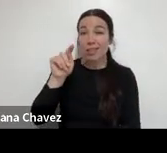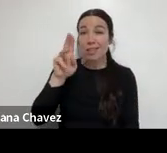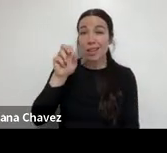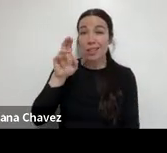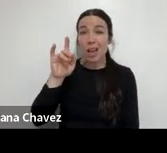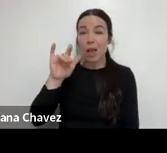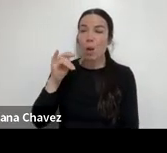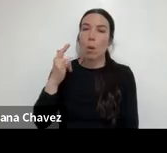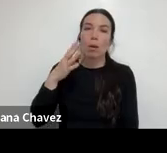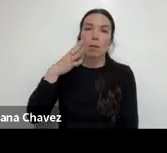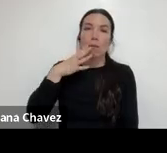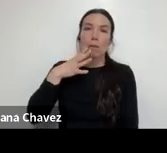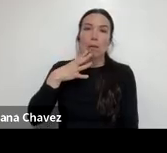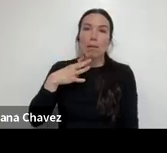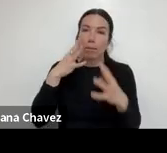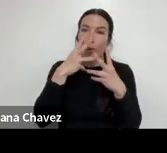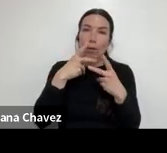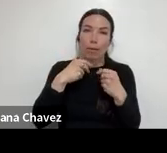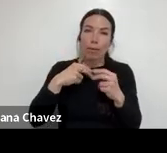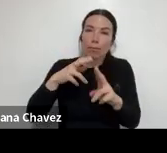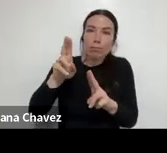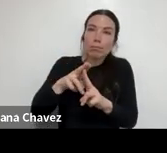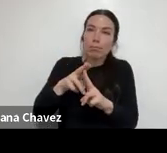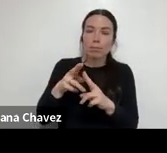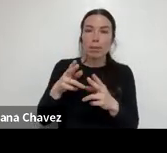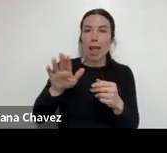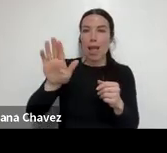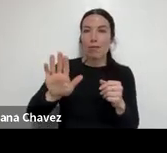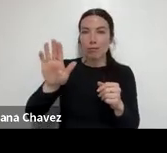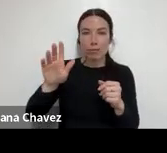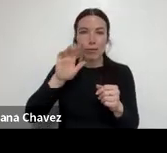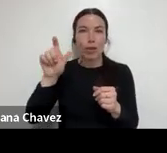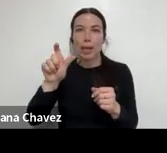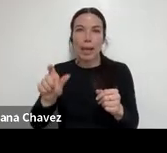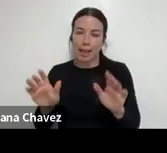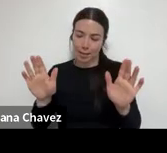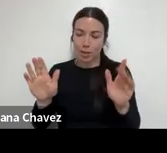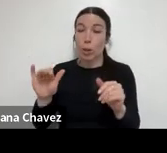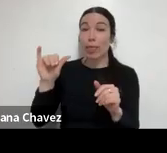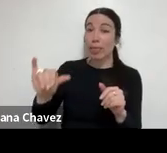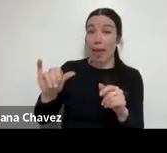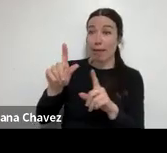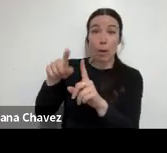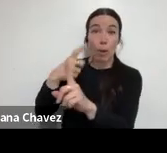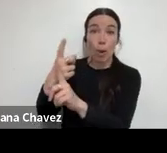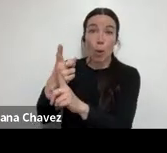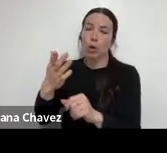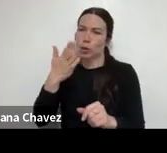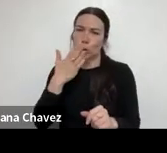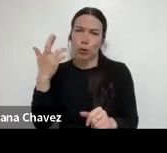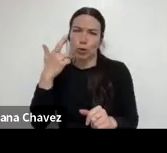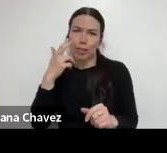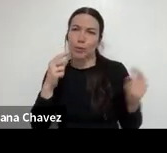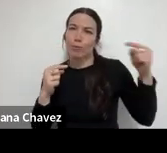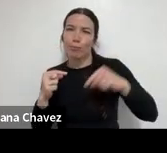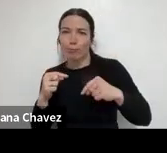Italy. So that is certainly one very good reason to come and study with us, because